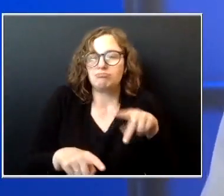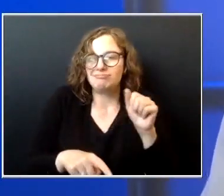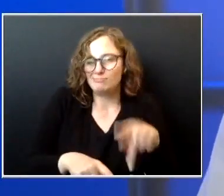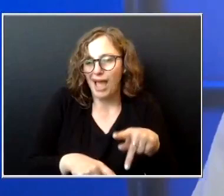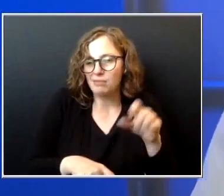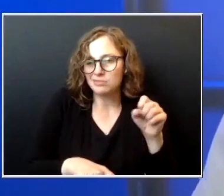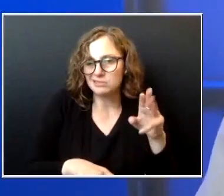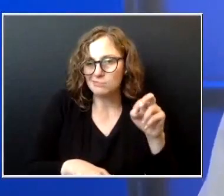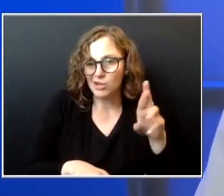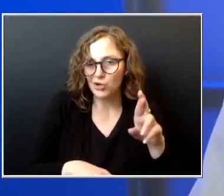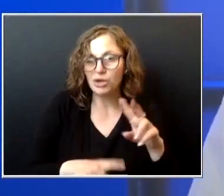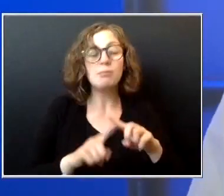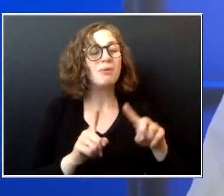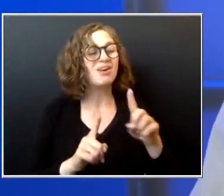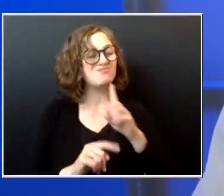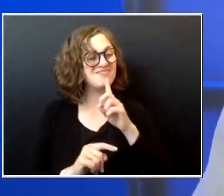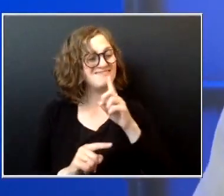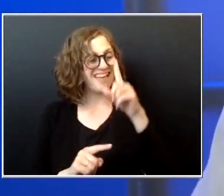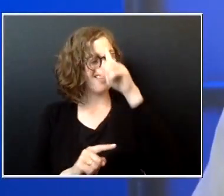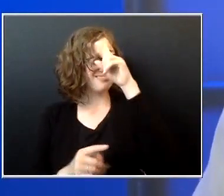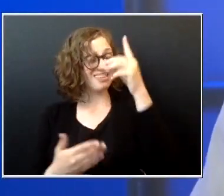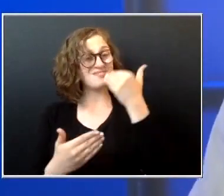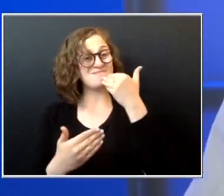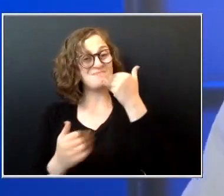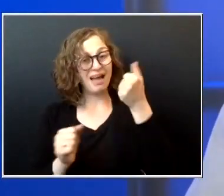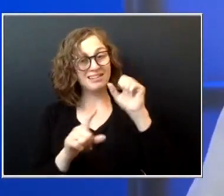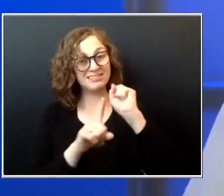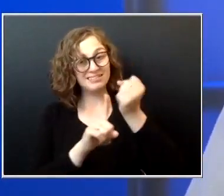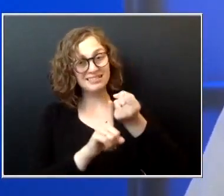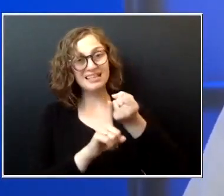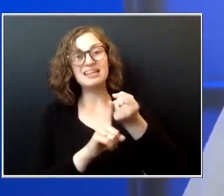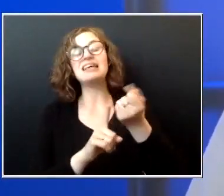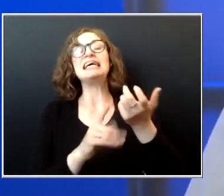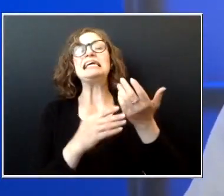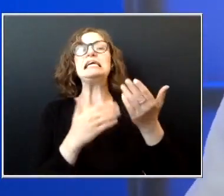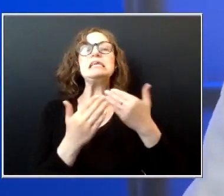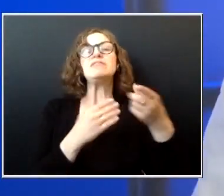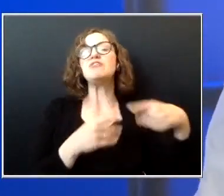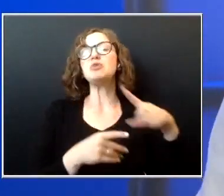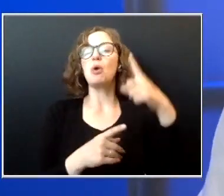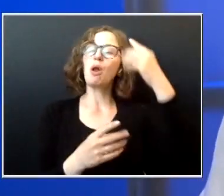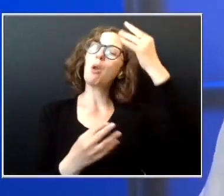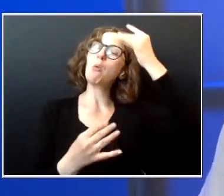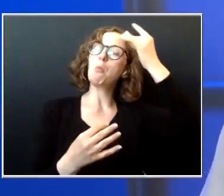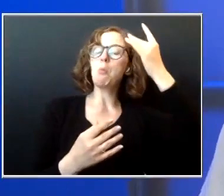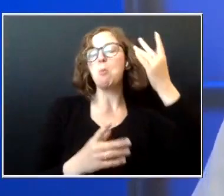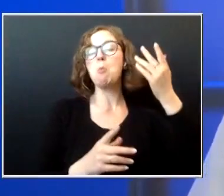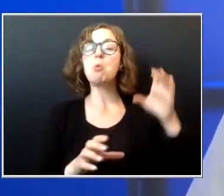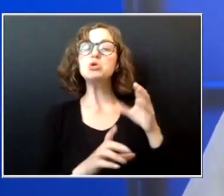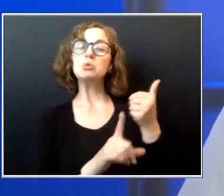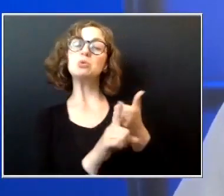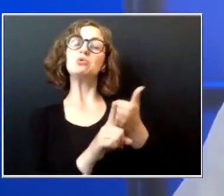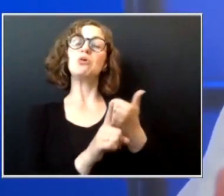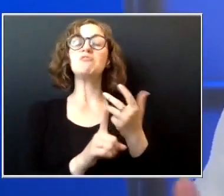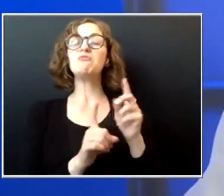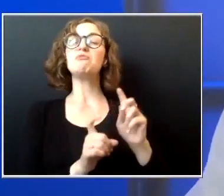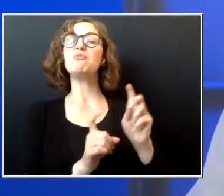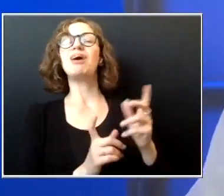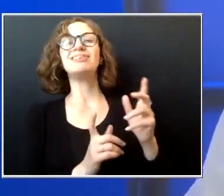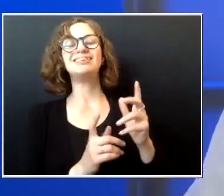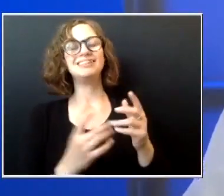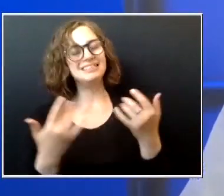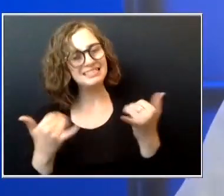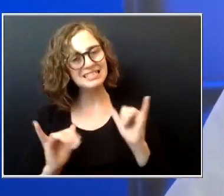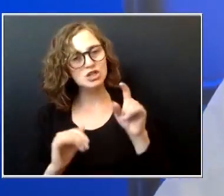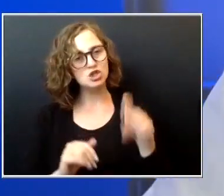case scenario, even if you consider doing this do-it-yourself test, is having a conversation with your primary care physician. Make sure you're doing